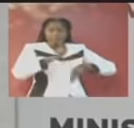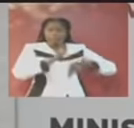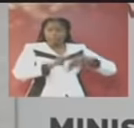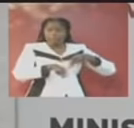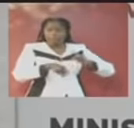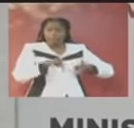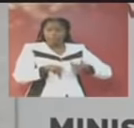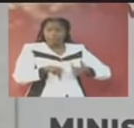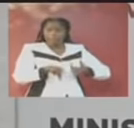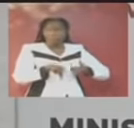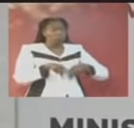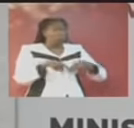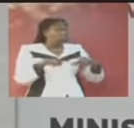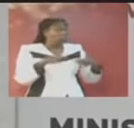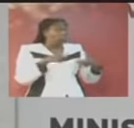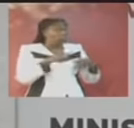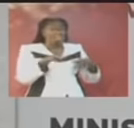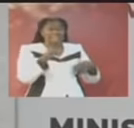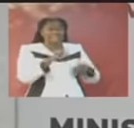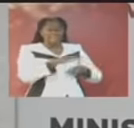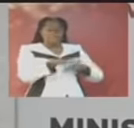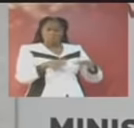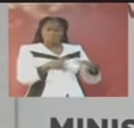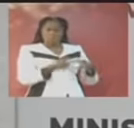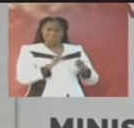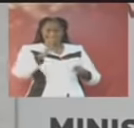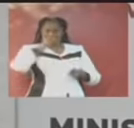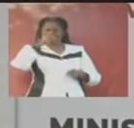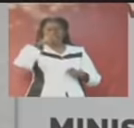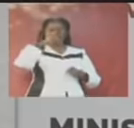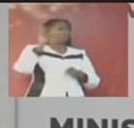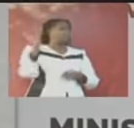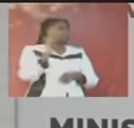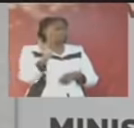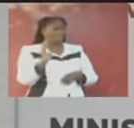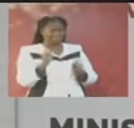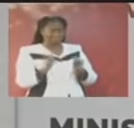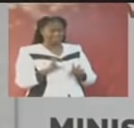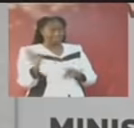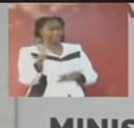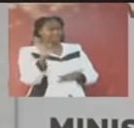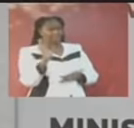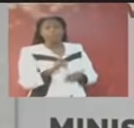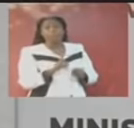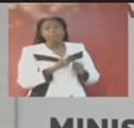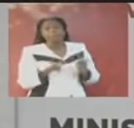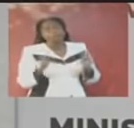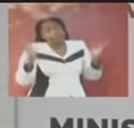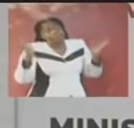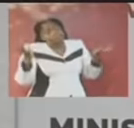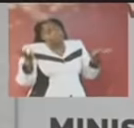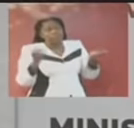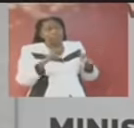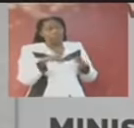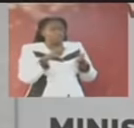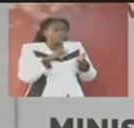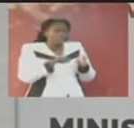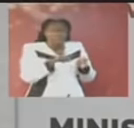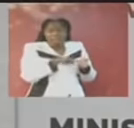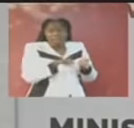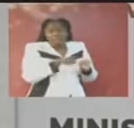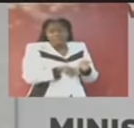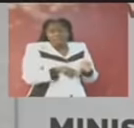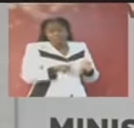have agreed to have a swab done. We look at the flu-like activity when we do case